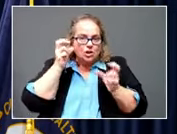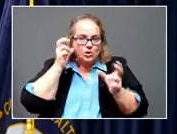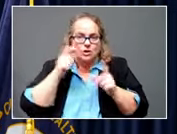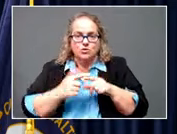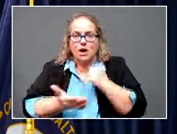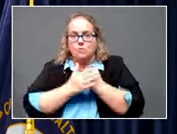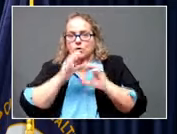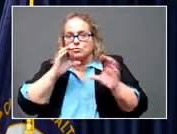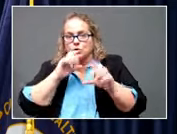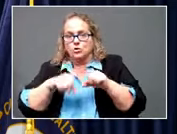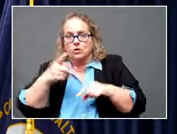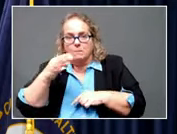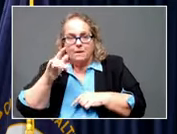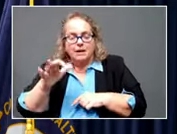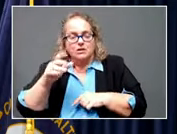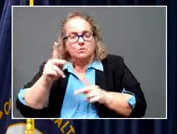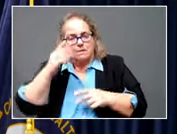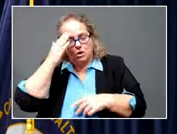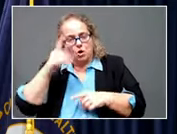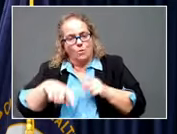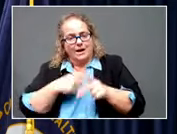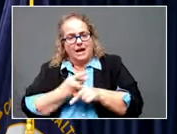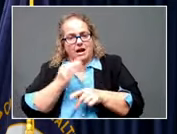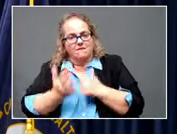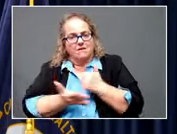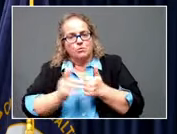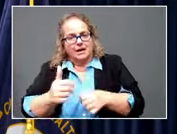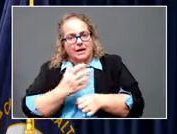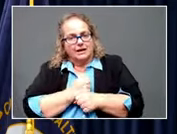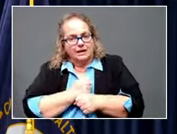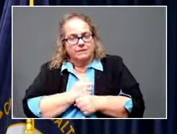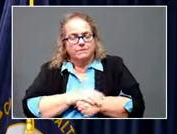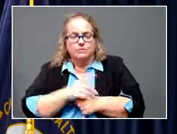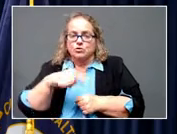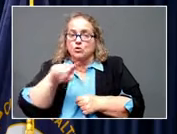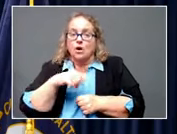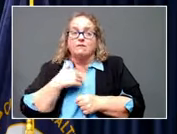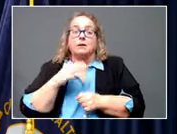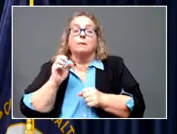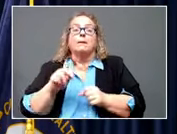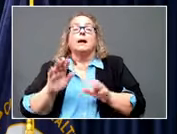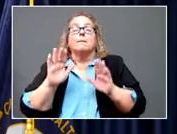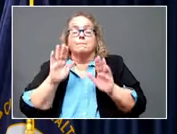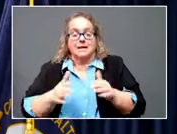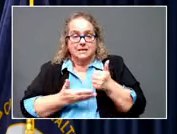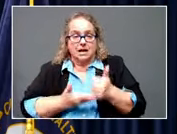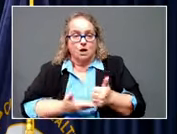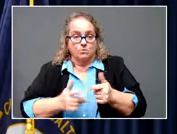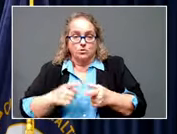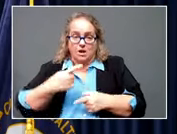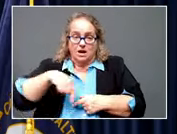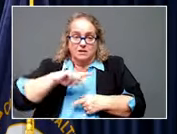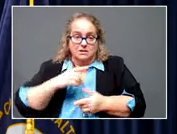they can get, as well as know how they can help. You all have been amazing help to us. Again, we